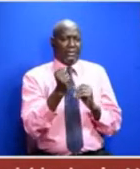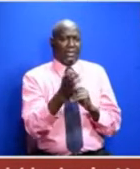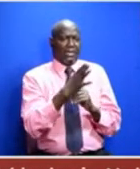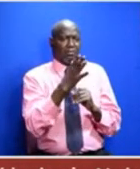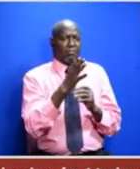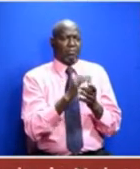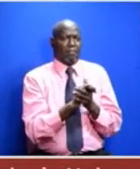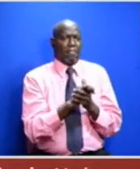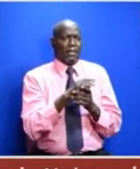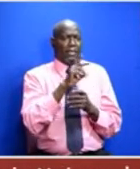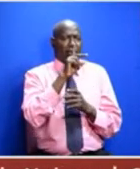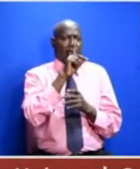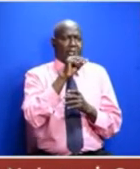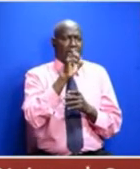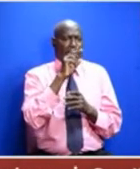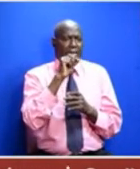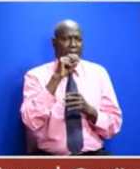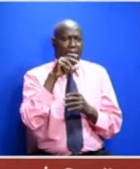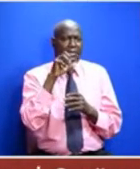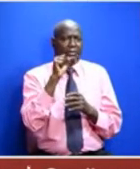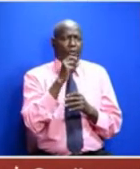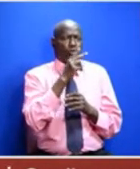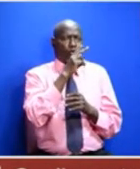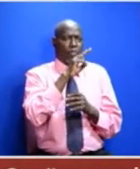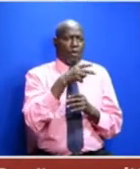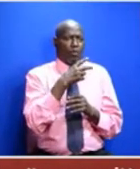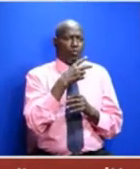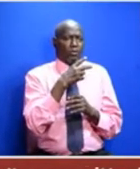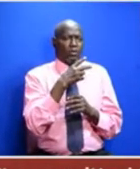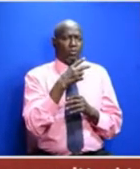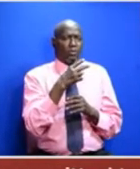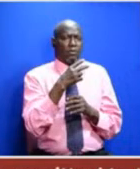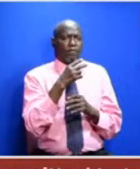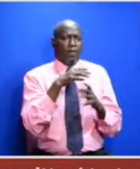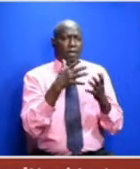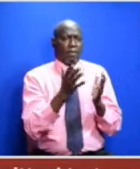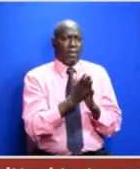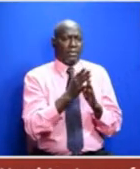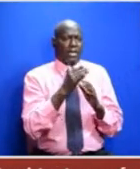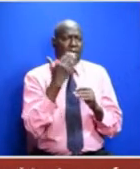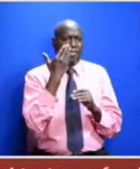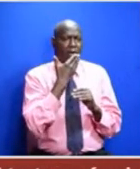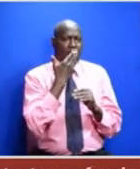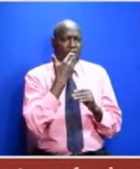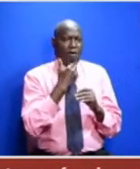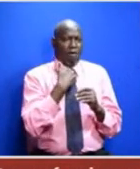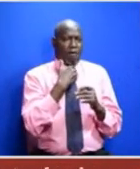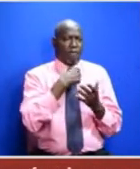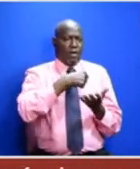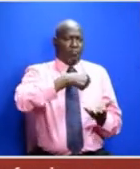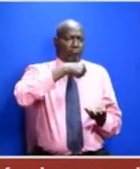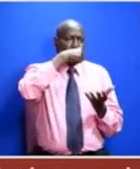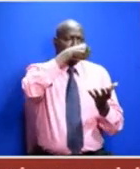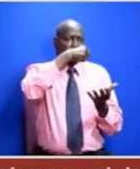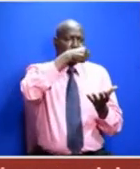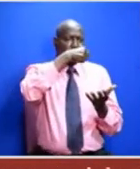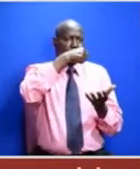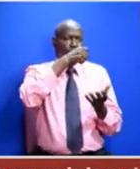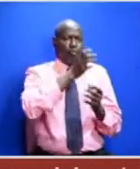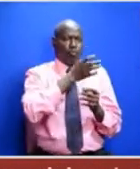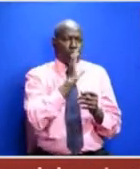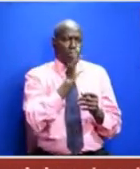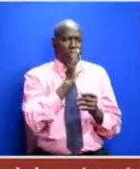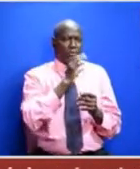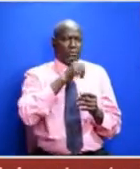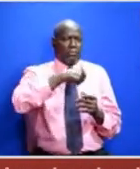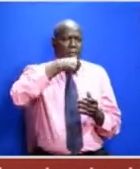basically targeting. Dennis says 2,000 families have so far received bucket filters in Athi River since the ministry started in that area in